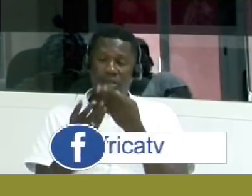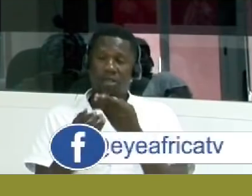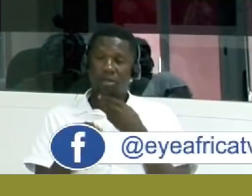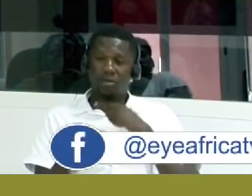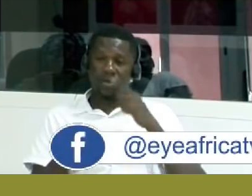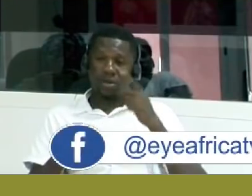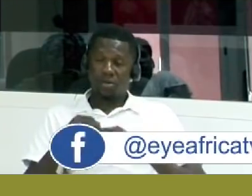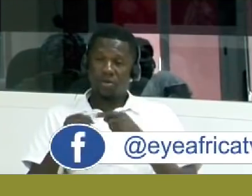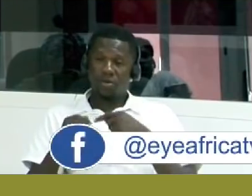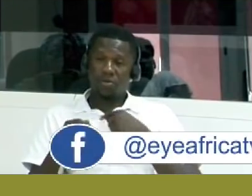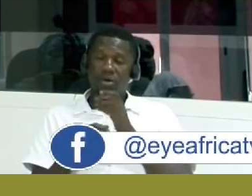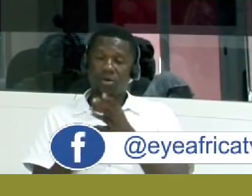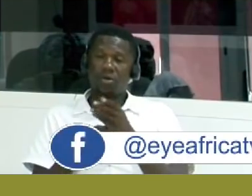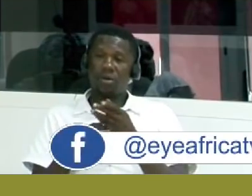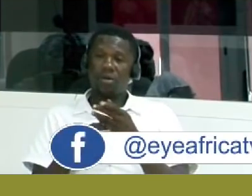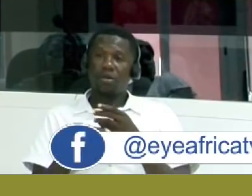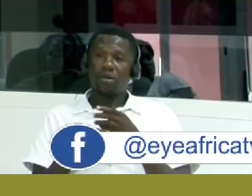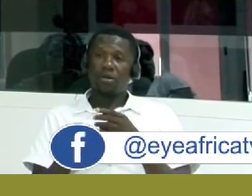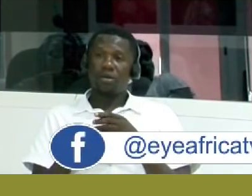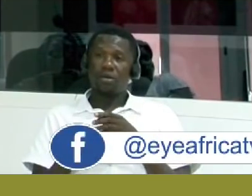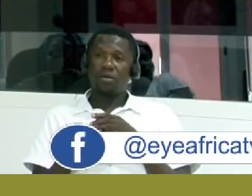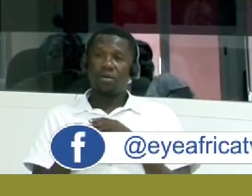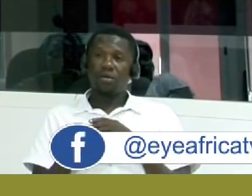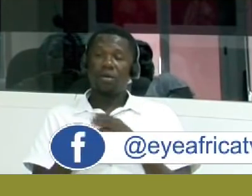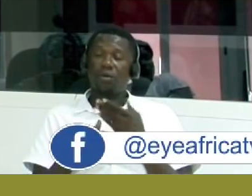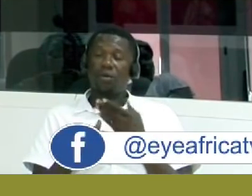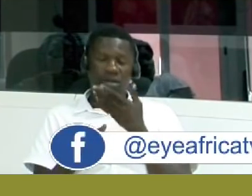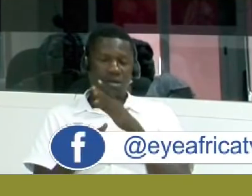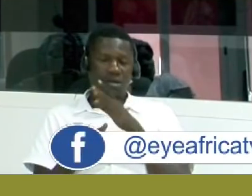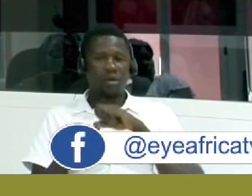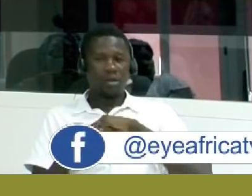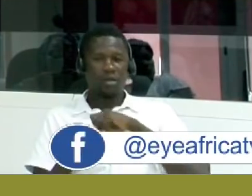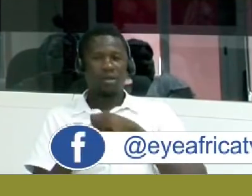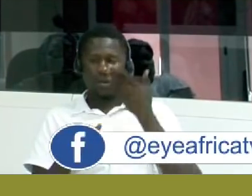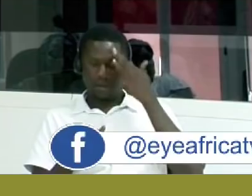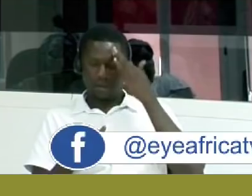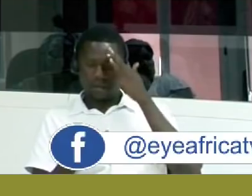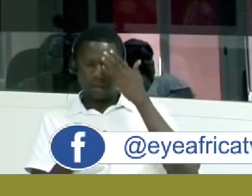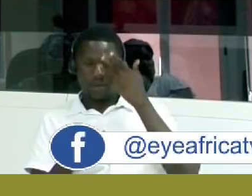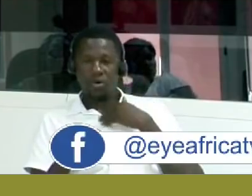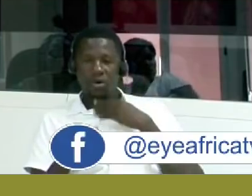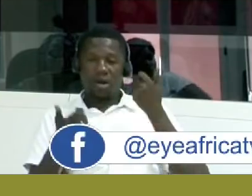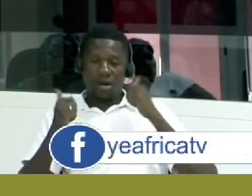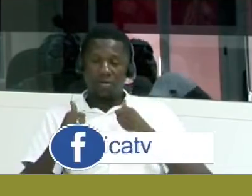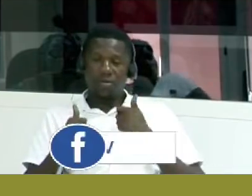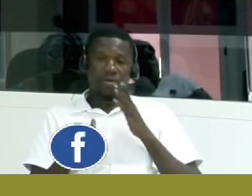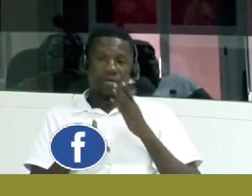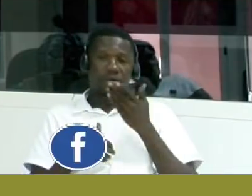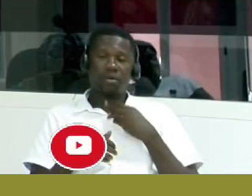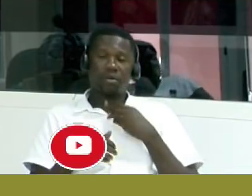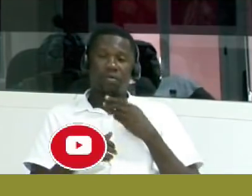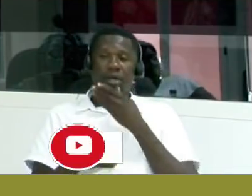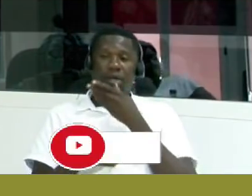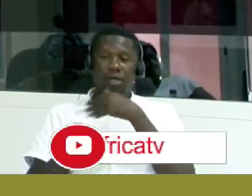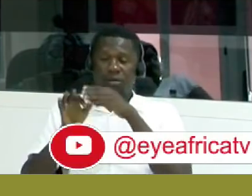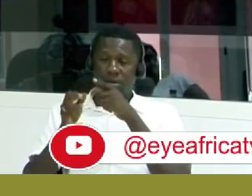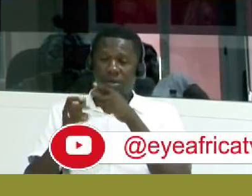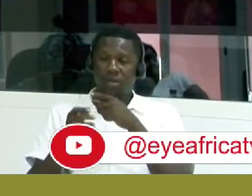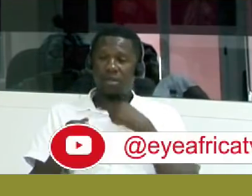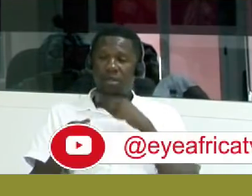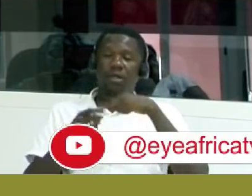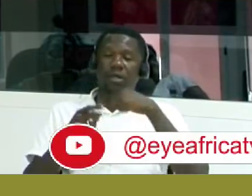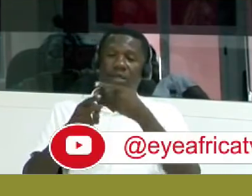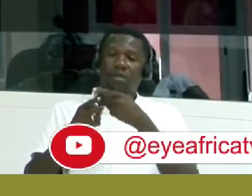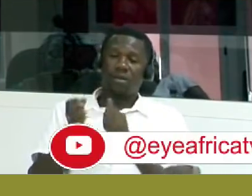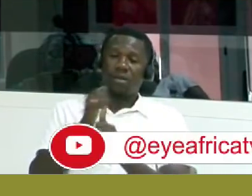orders, I would have ridiculed myself in the sense that what could have happened would be that maybe I will say I dismiss him. The next minute, he is reinstated